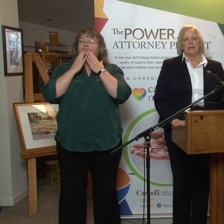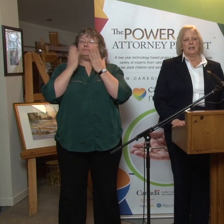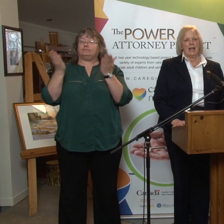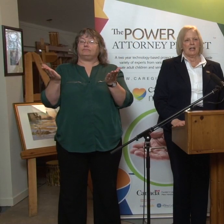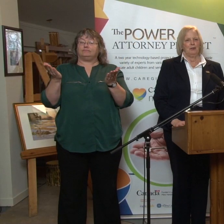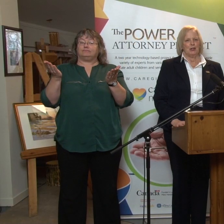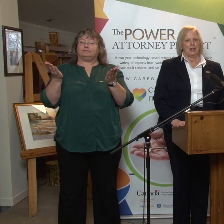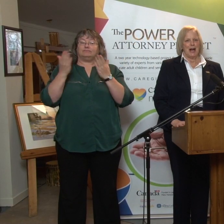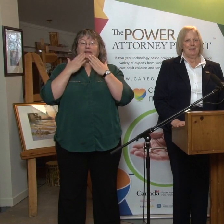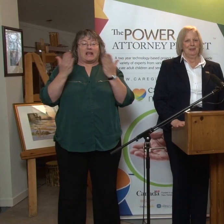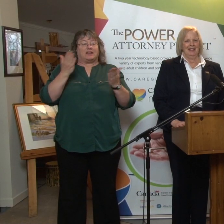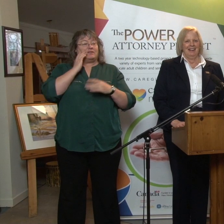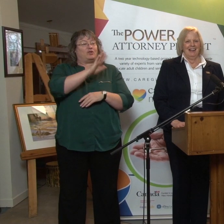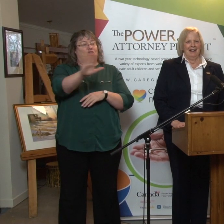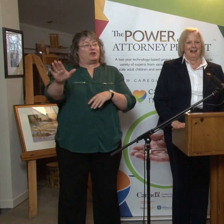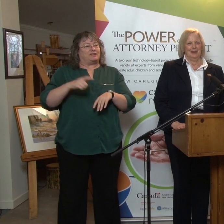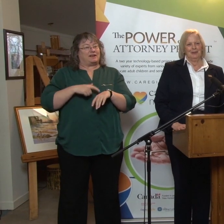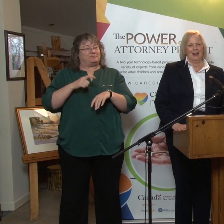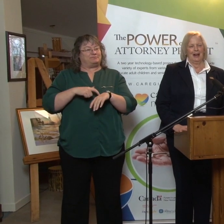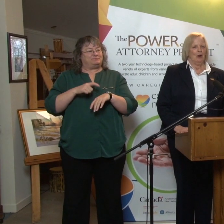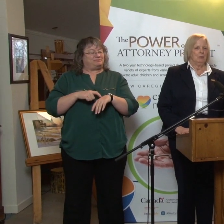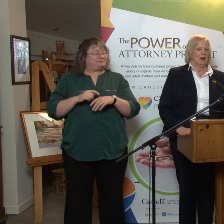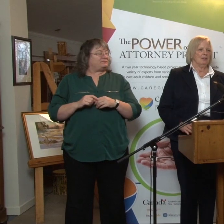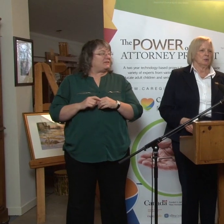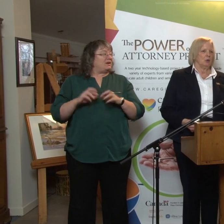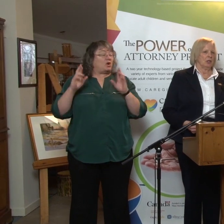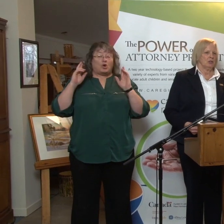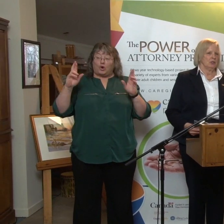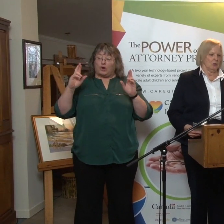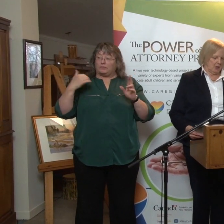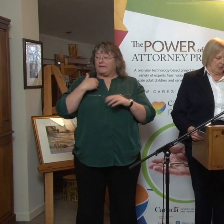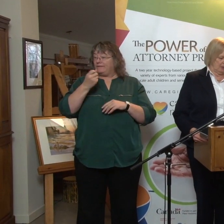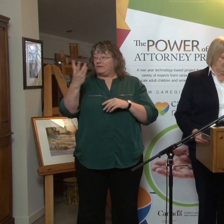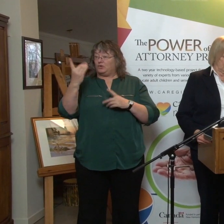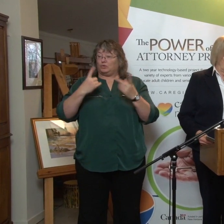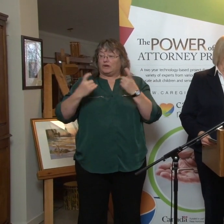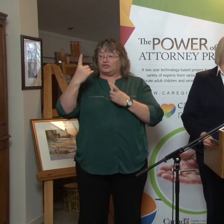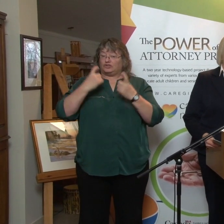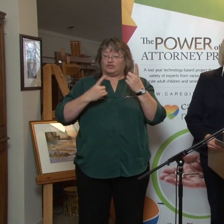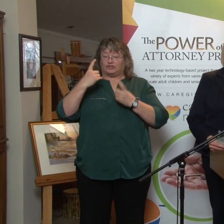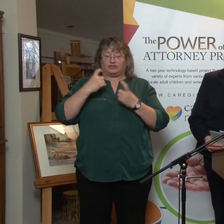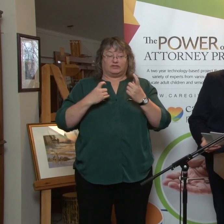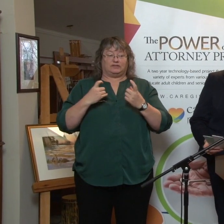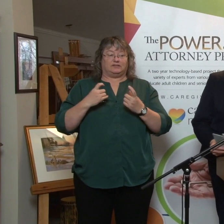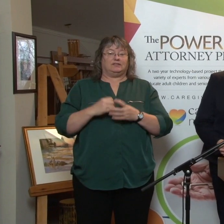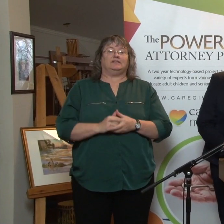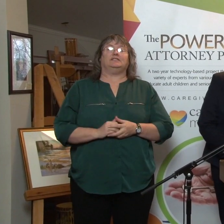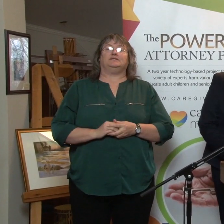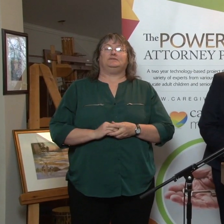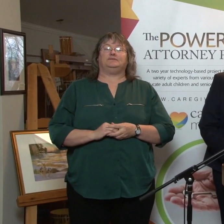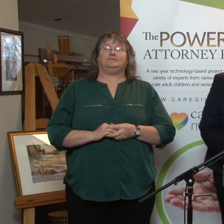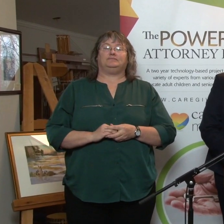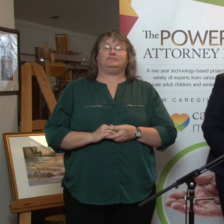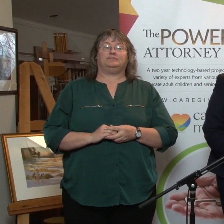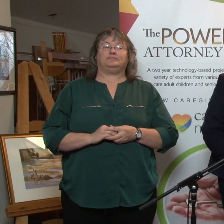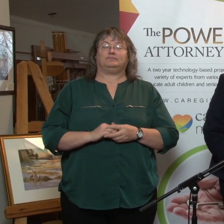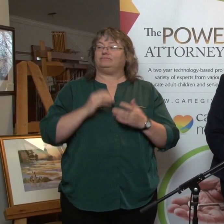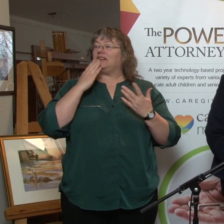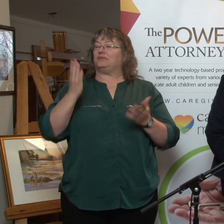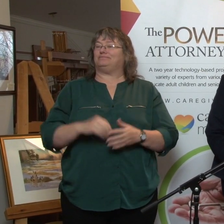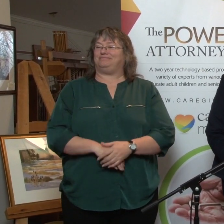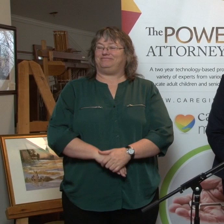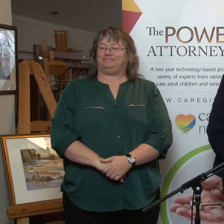So I'd just like to thank you for your time. I hope you have some questions so we can talk a little bit more. Thank